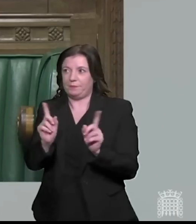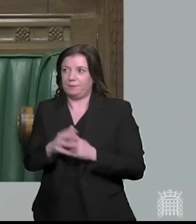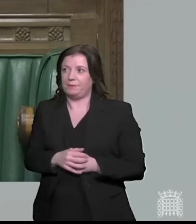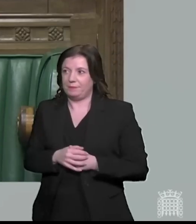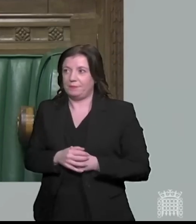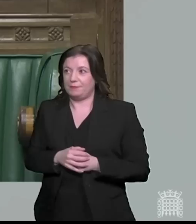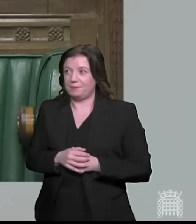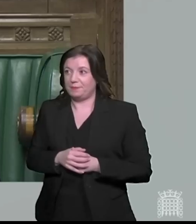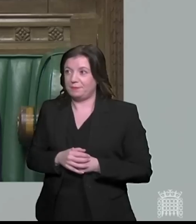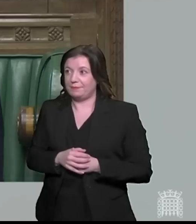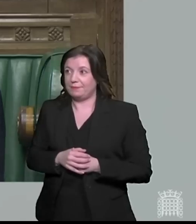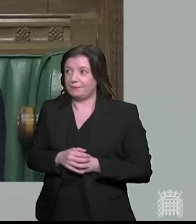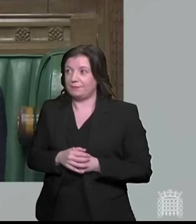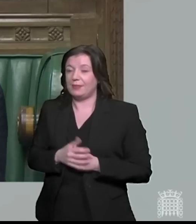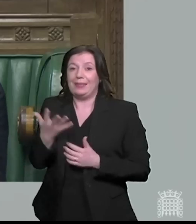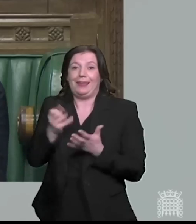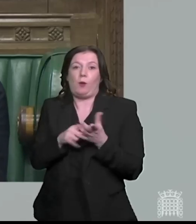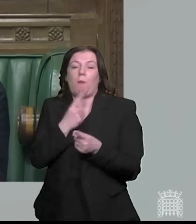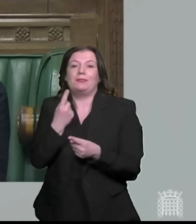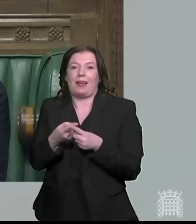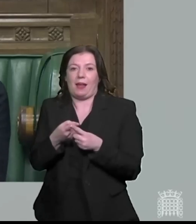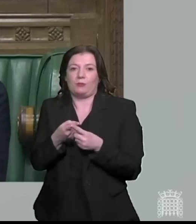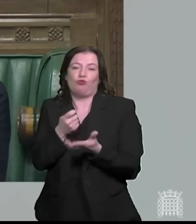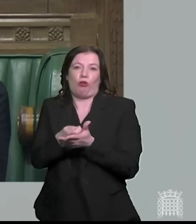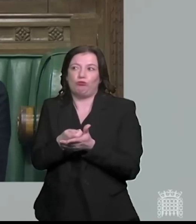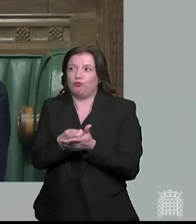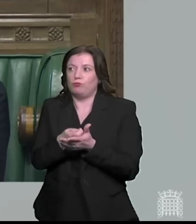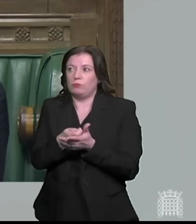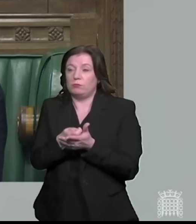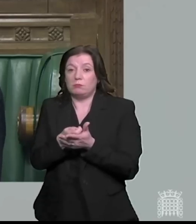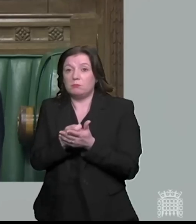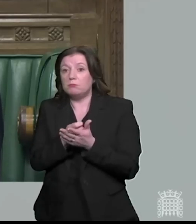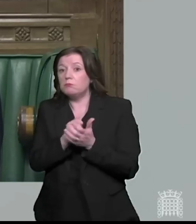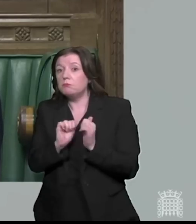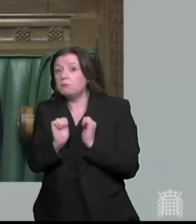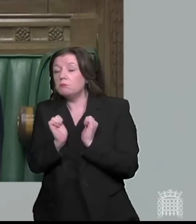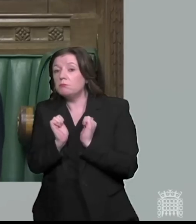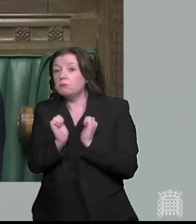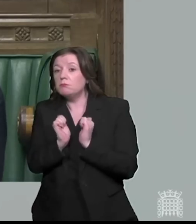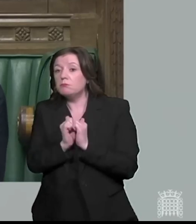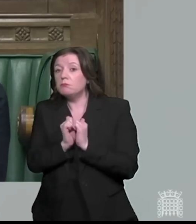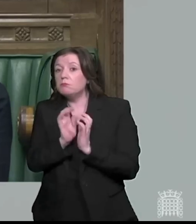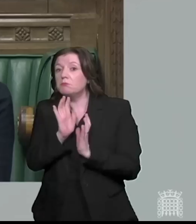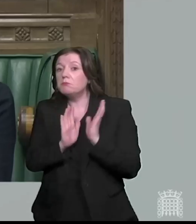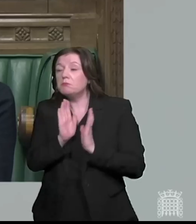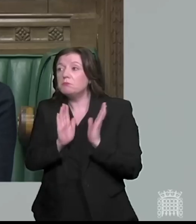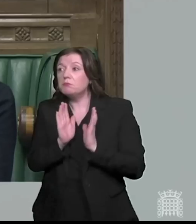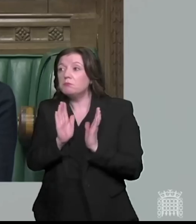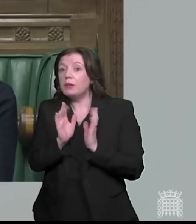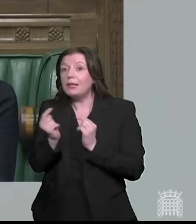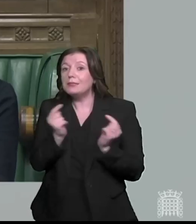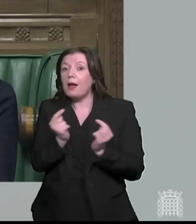motion entitled Income Tax Charge, for it's on this motion that the debate will take